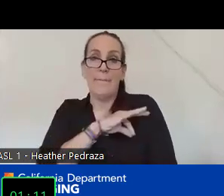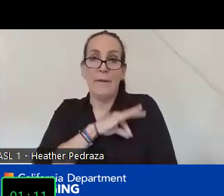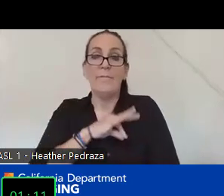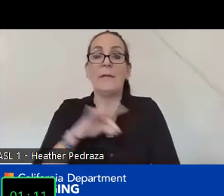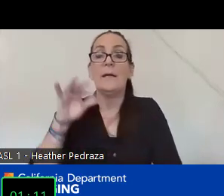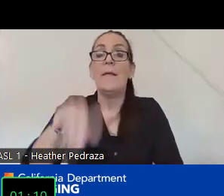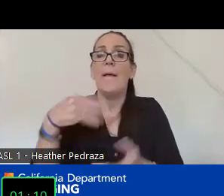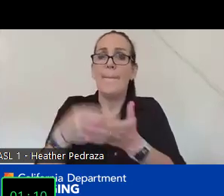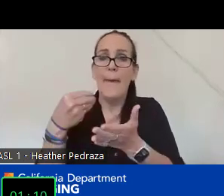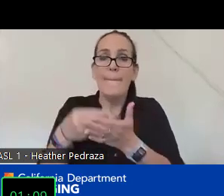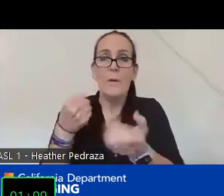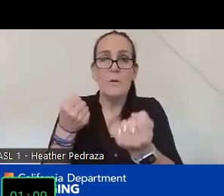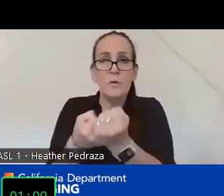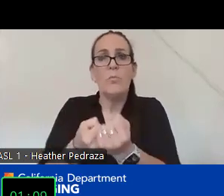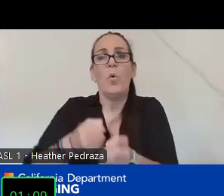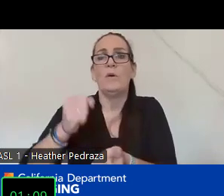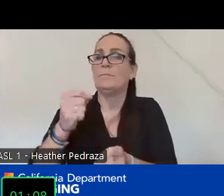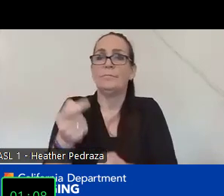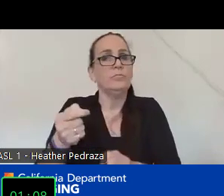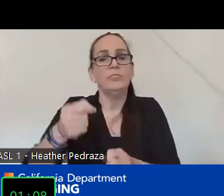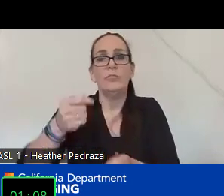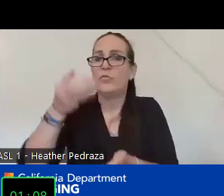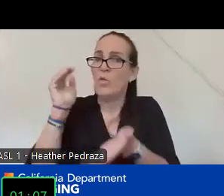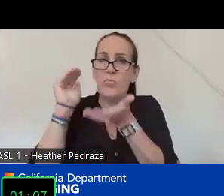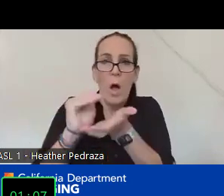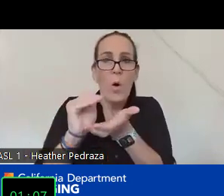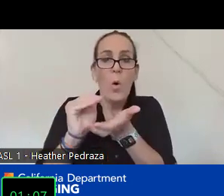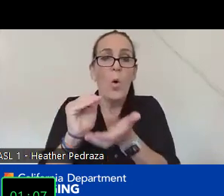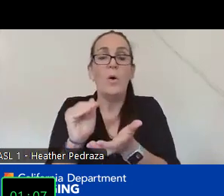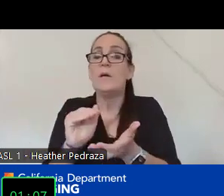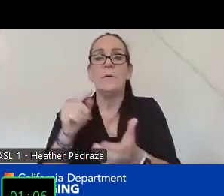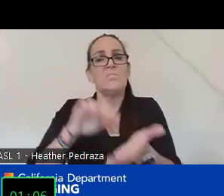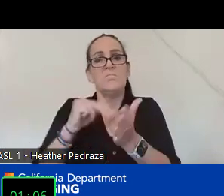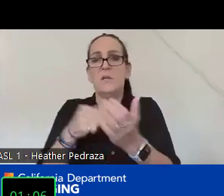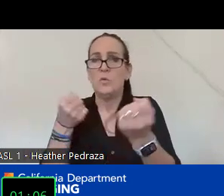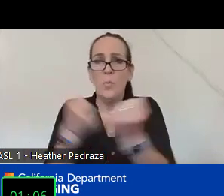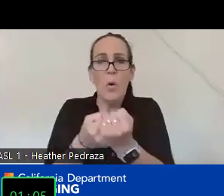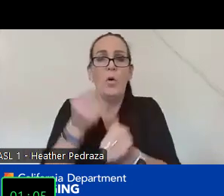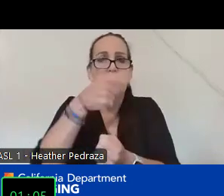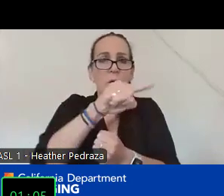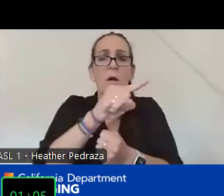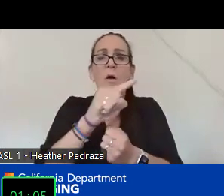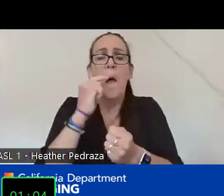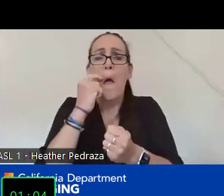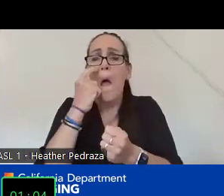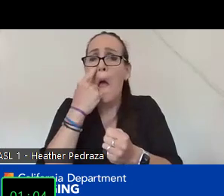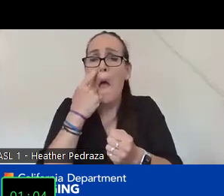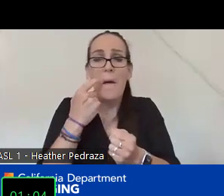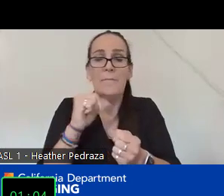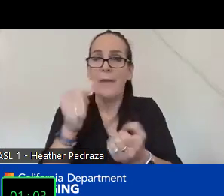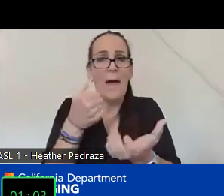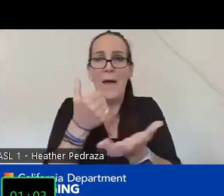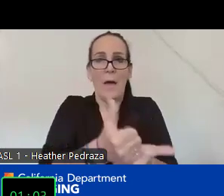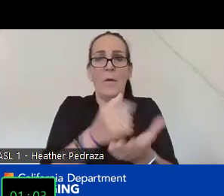money that is given is too low, and it's basically enforced poverty from the time you're an SSI recipient with